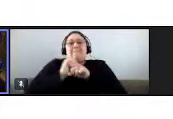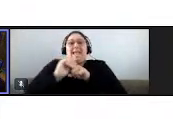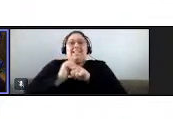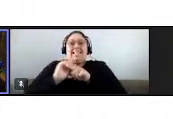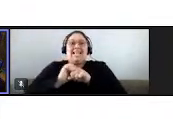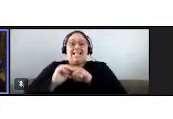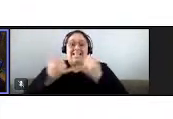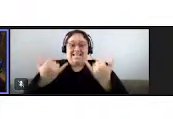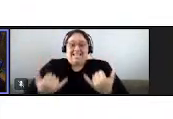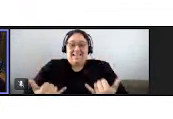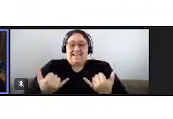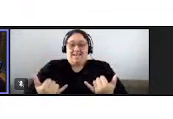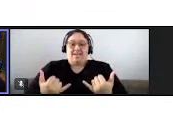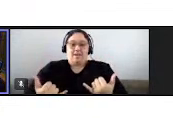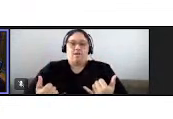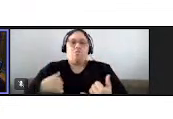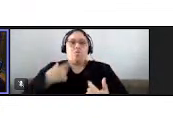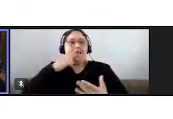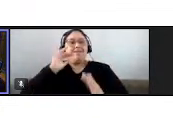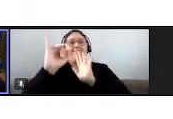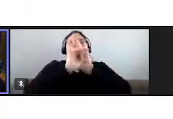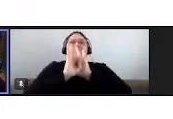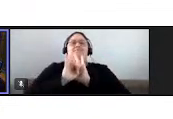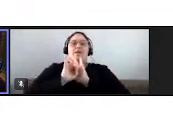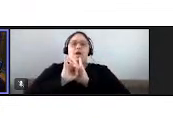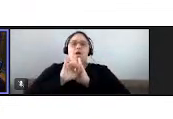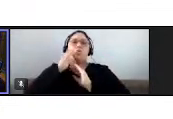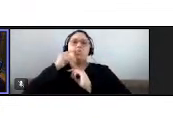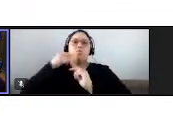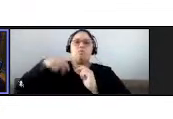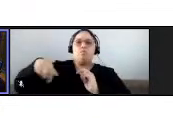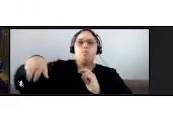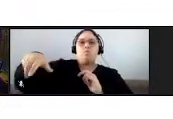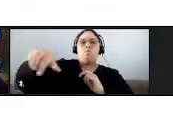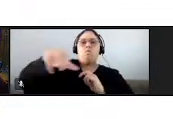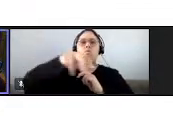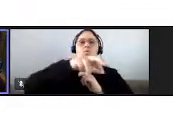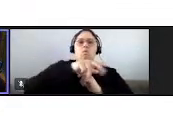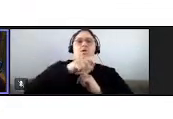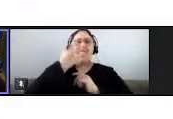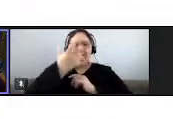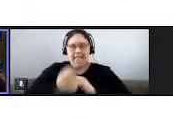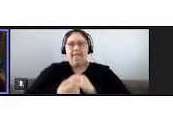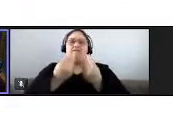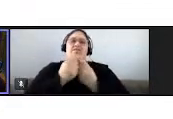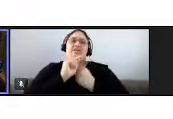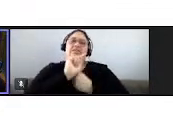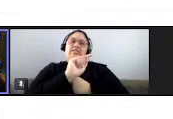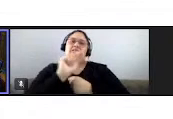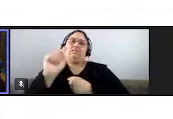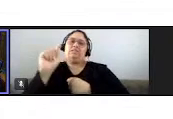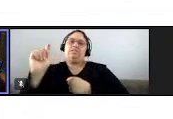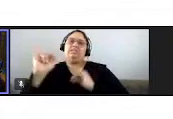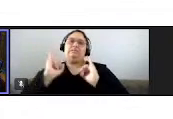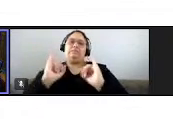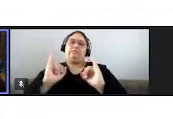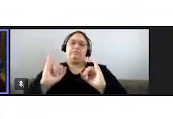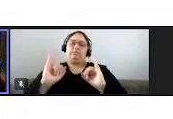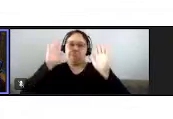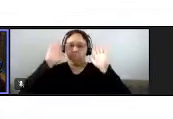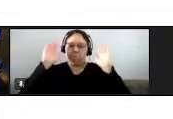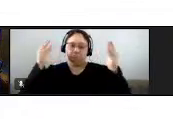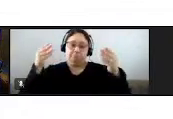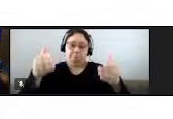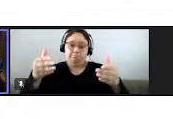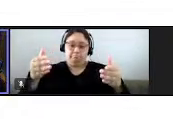it now that we have identified when we did the walkabout, there are things that needs an urgent